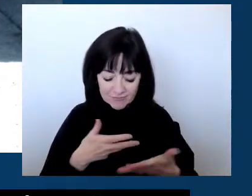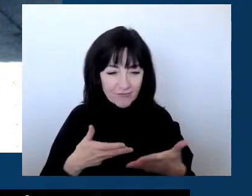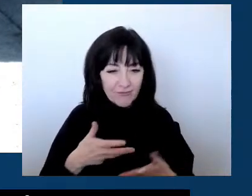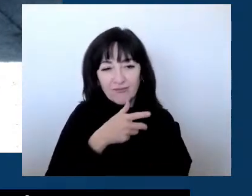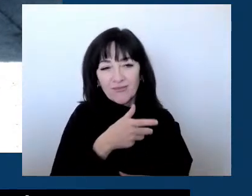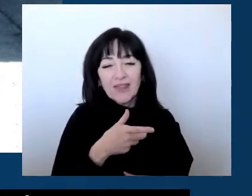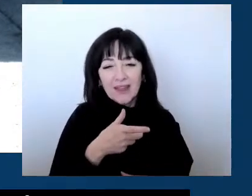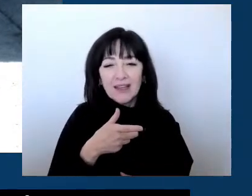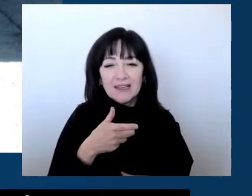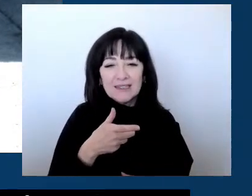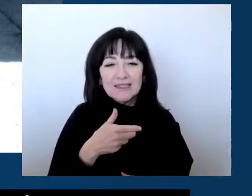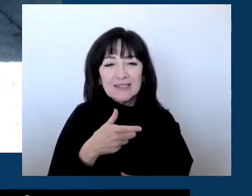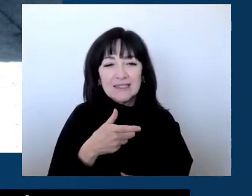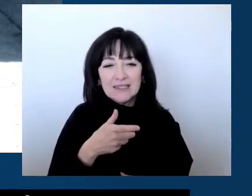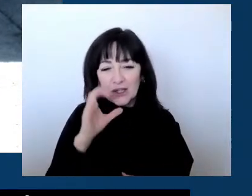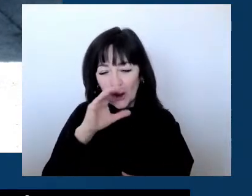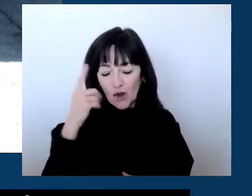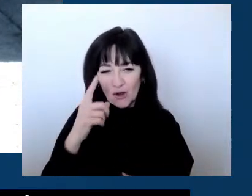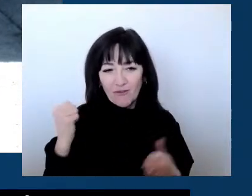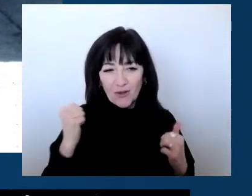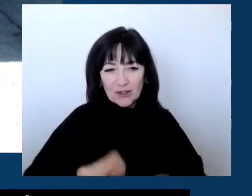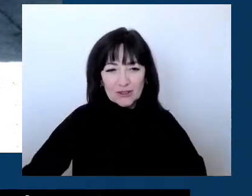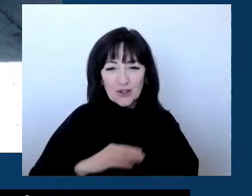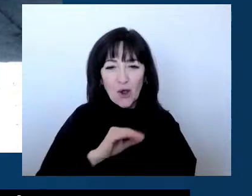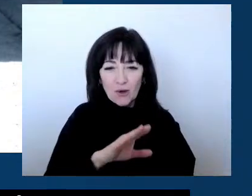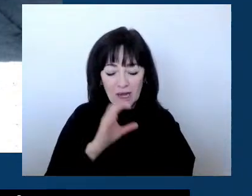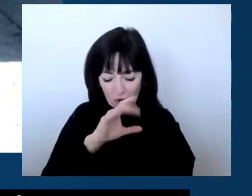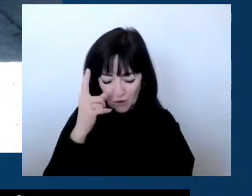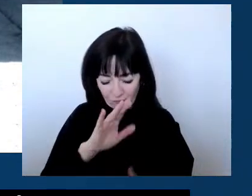his coat and everything. It reminded me of a story, a